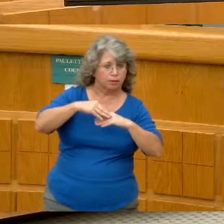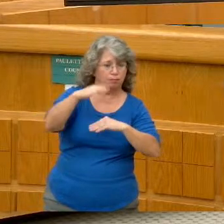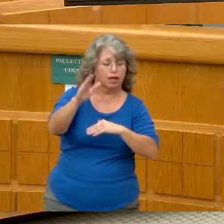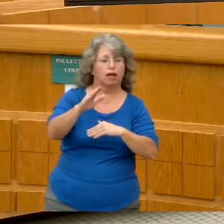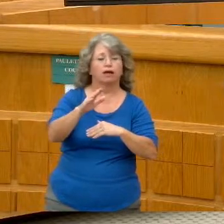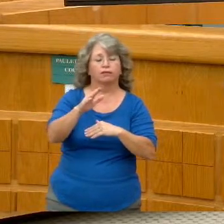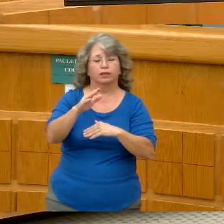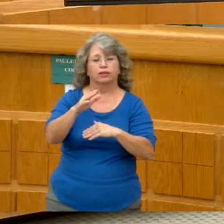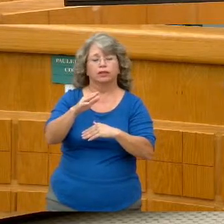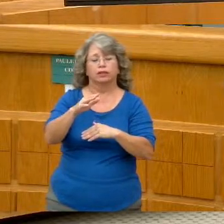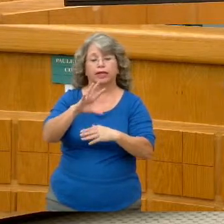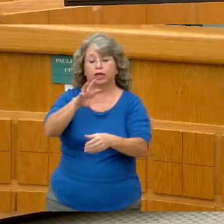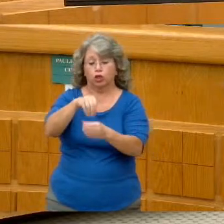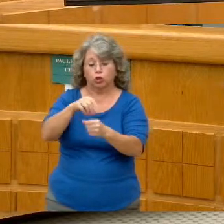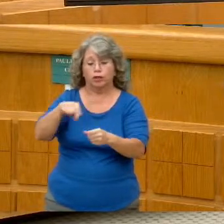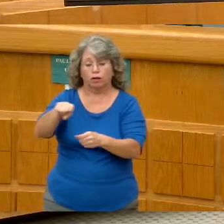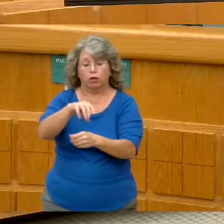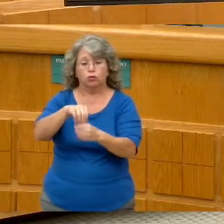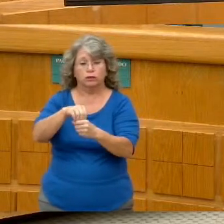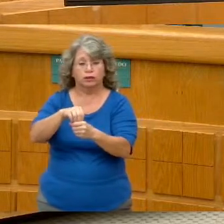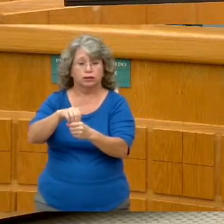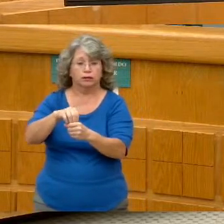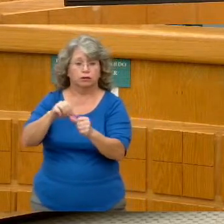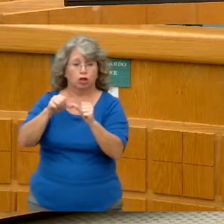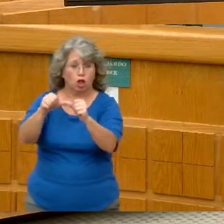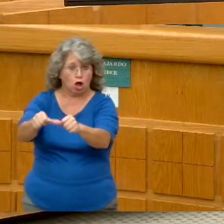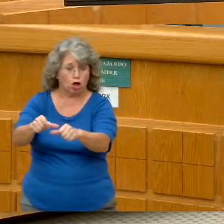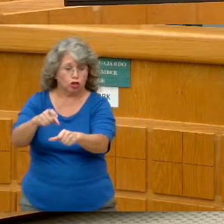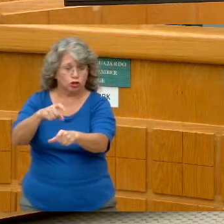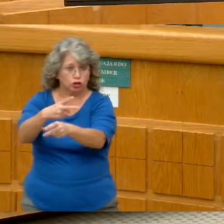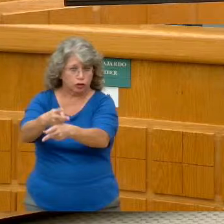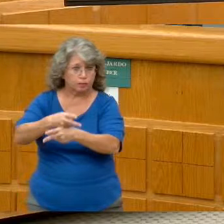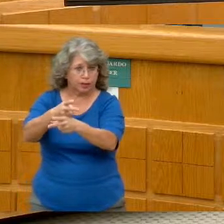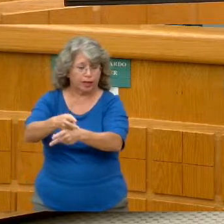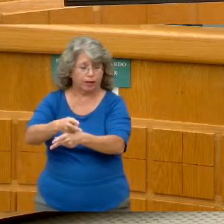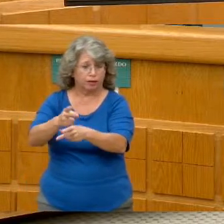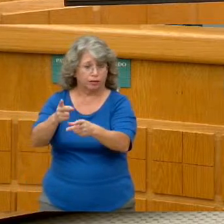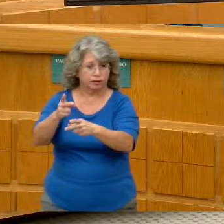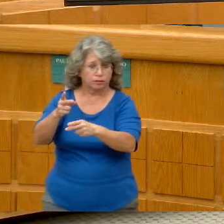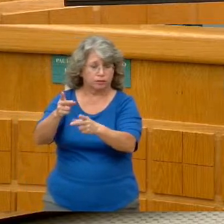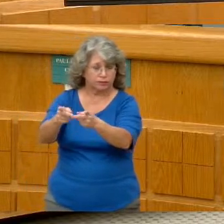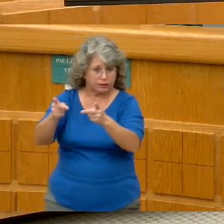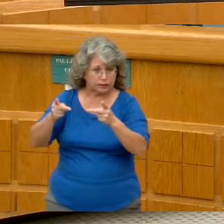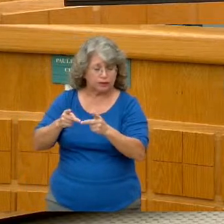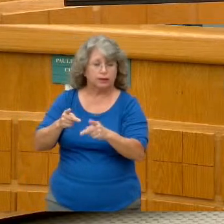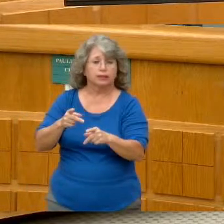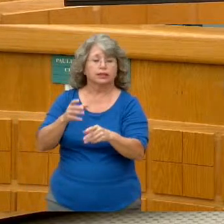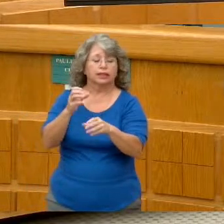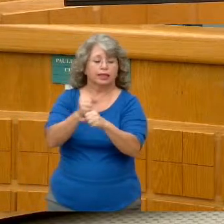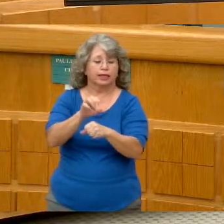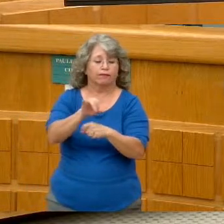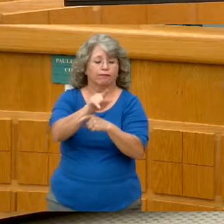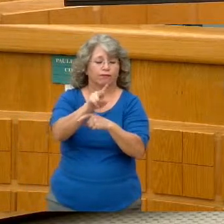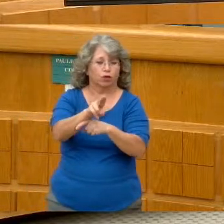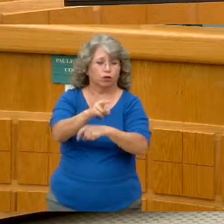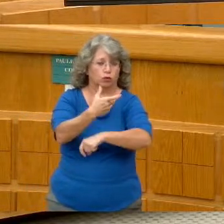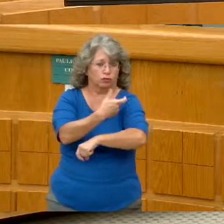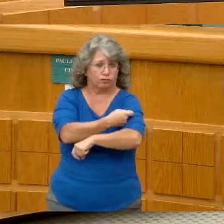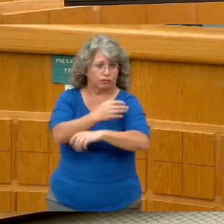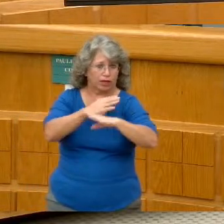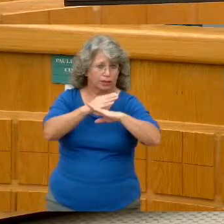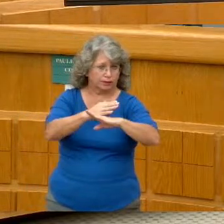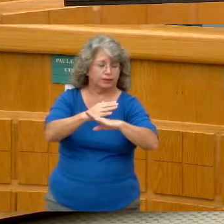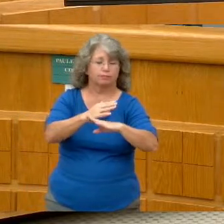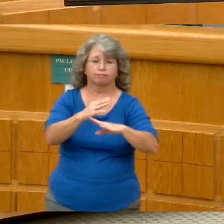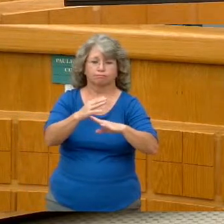care facilities, to ensure that their residents get the flu vaccine as soon as possible. Flu vaccination is an